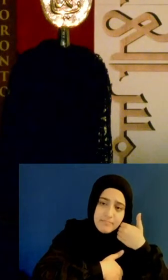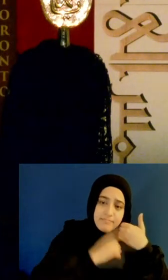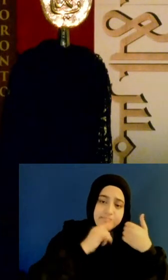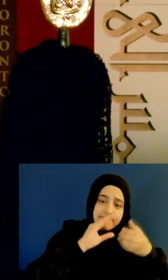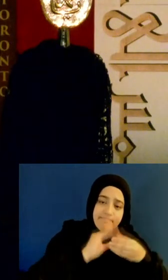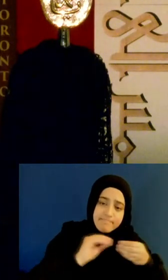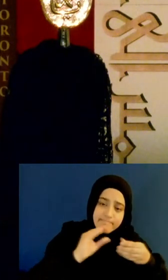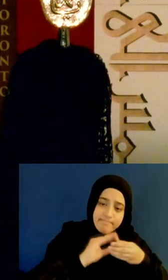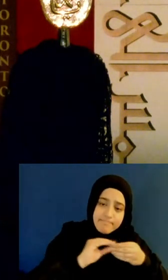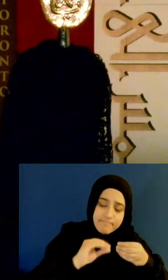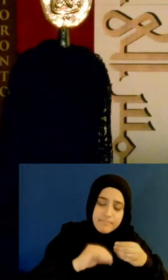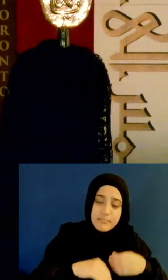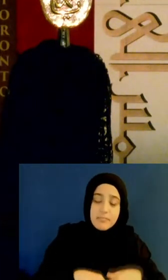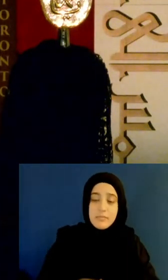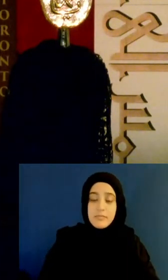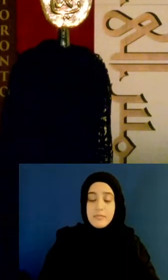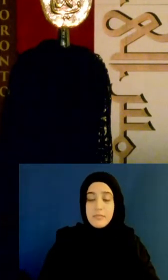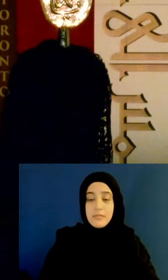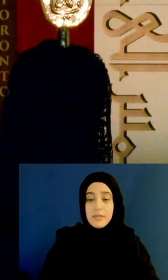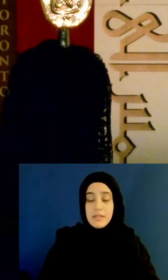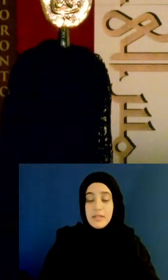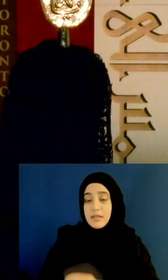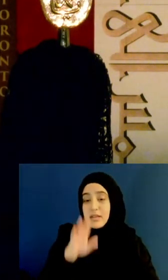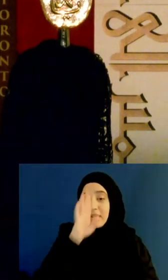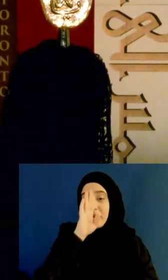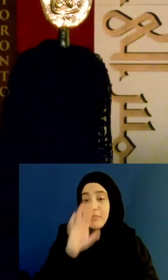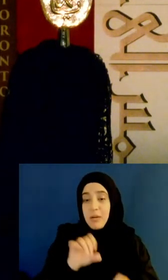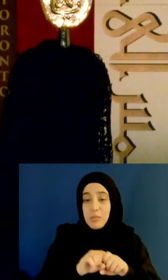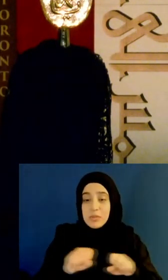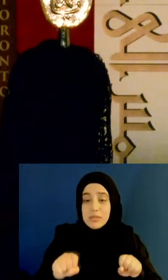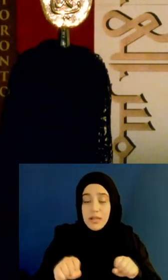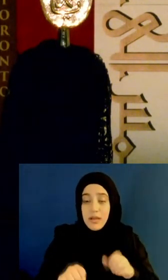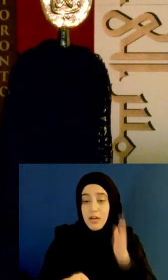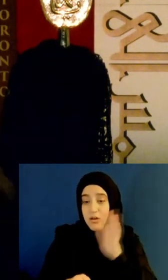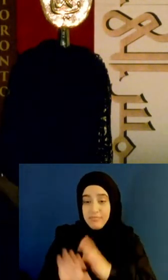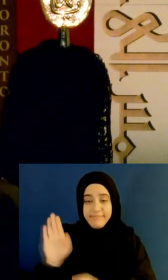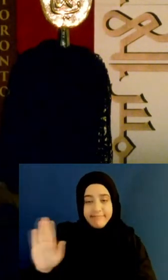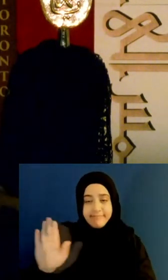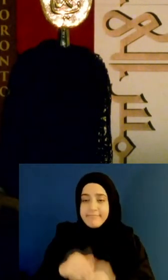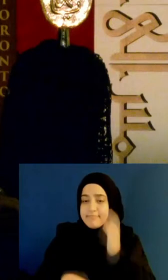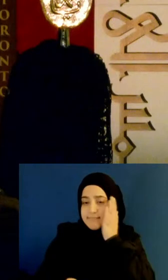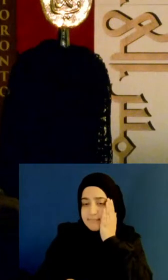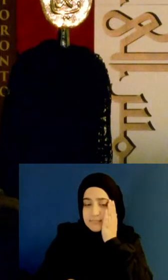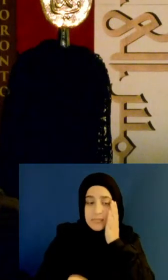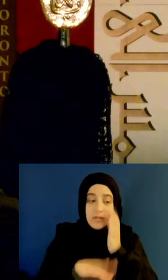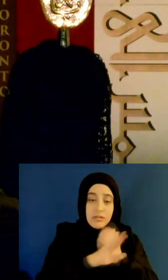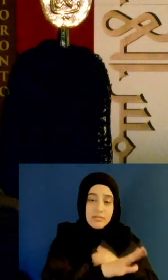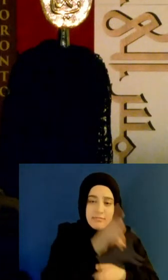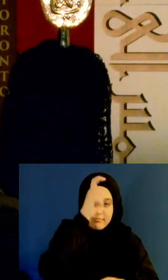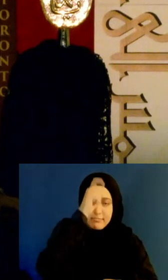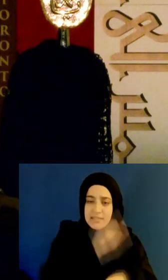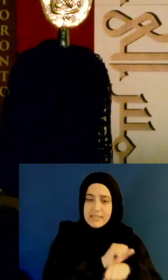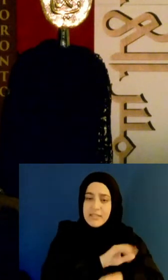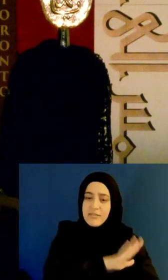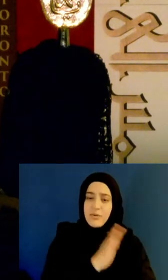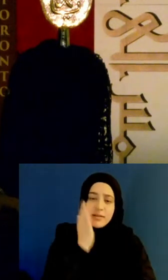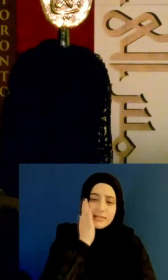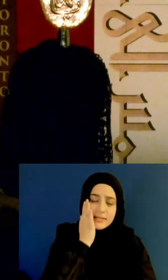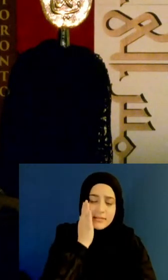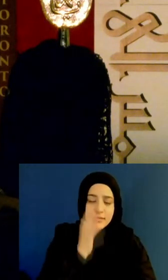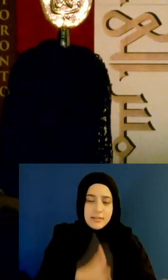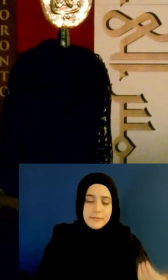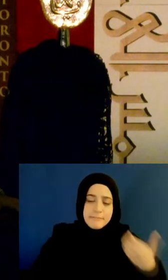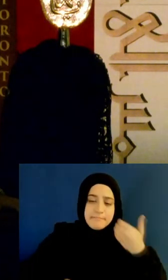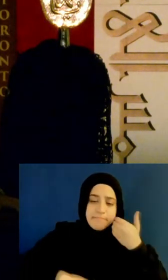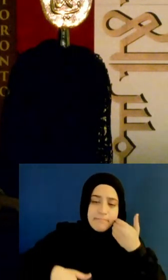Imam al-Hussein put his cheeks on the cheeks of this Turkish slave. Aslam opened